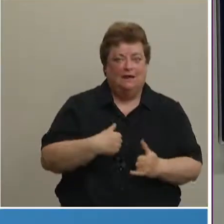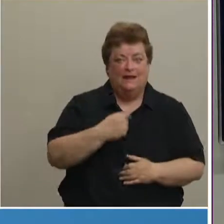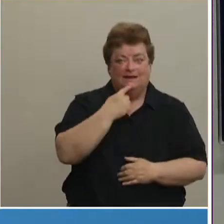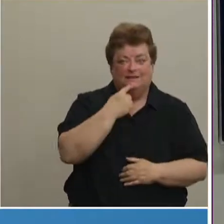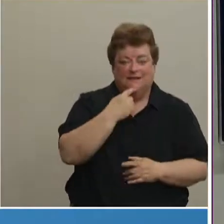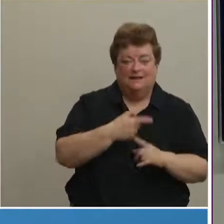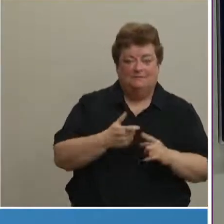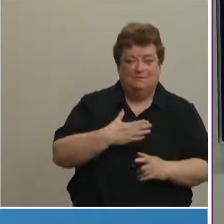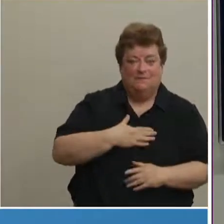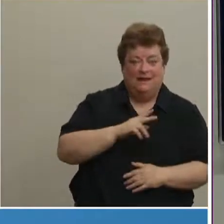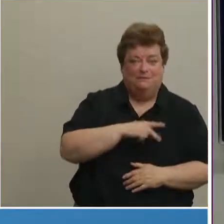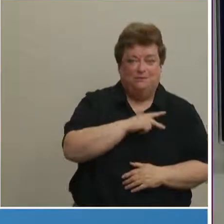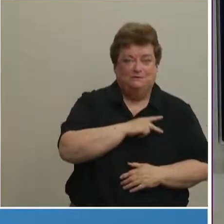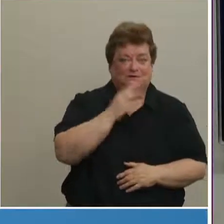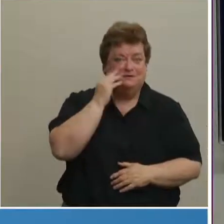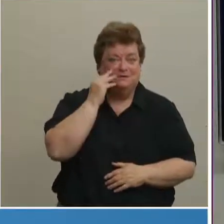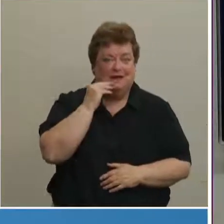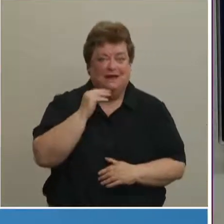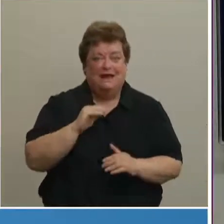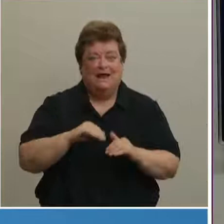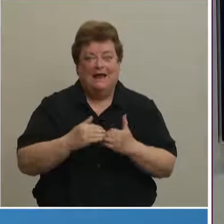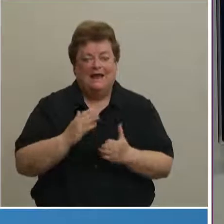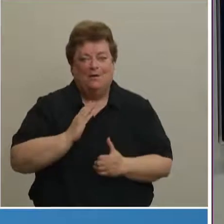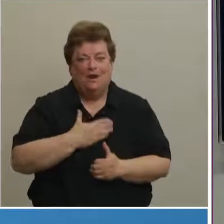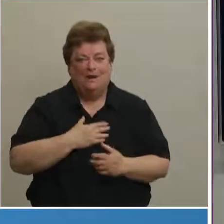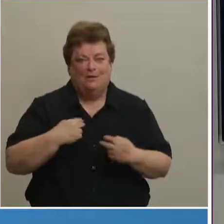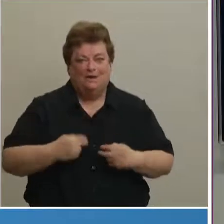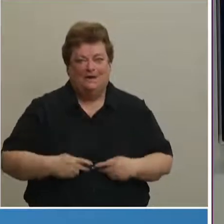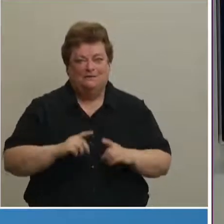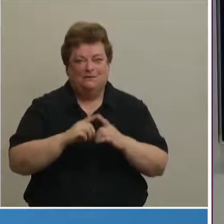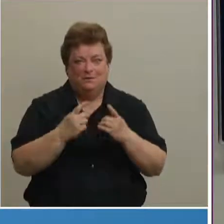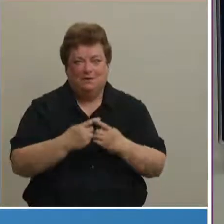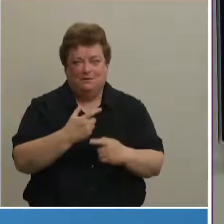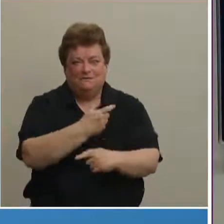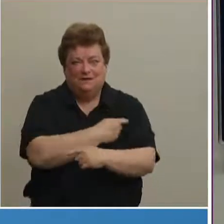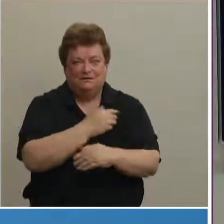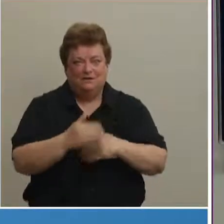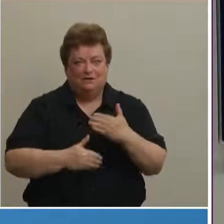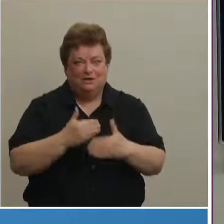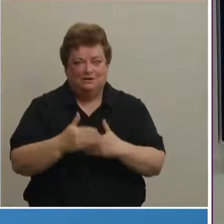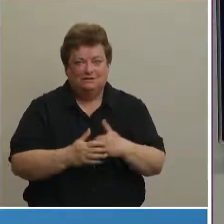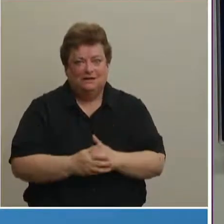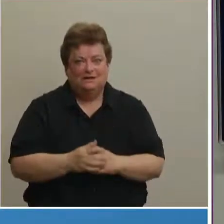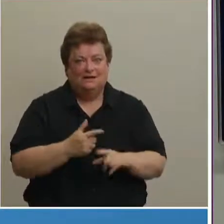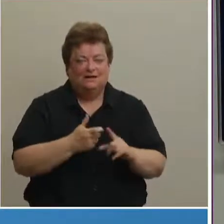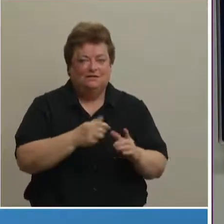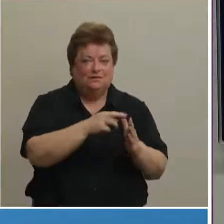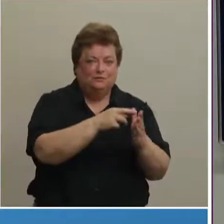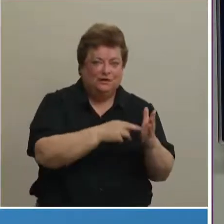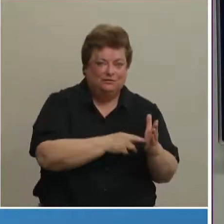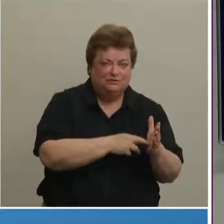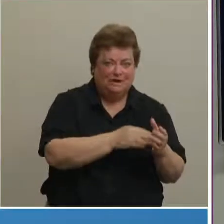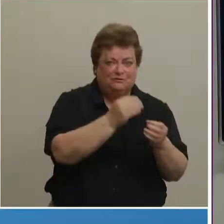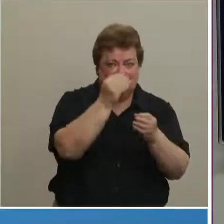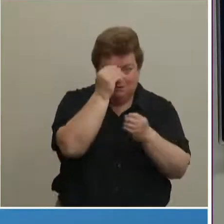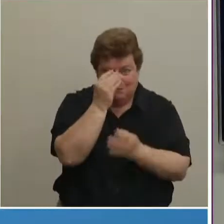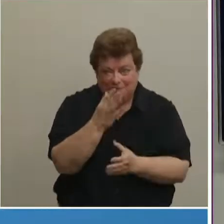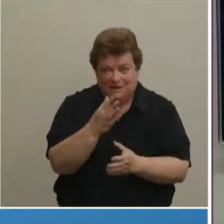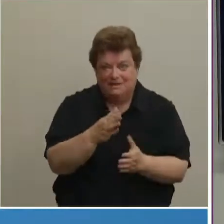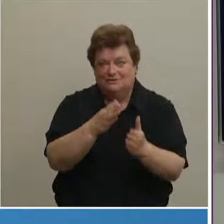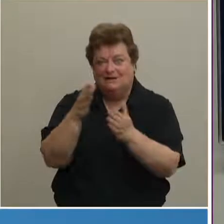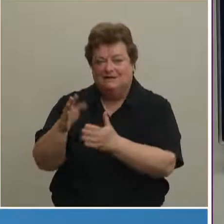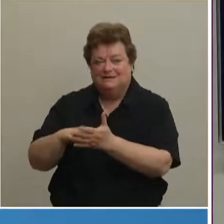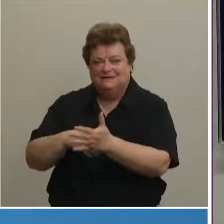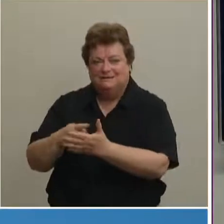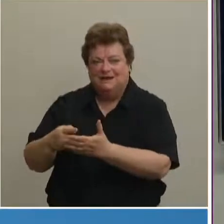from personal experience how seamlessly our health department's vaccination process runs, from registration to notification to